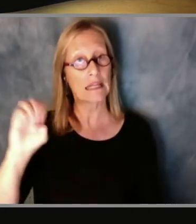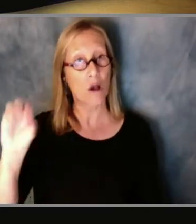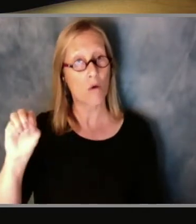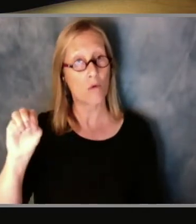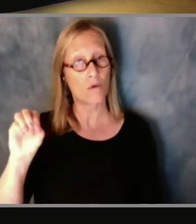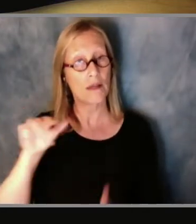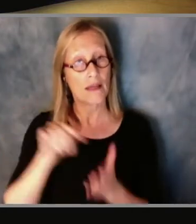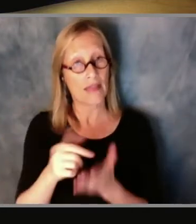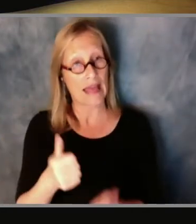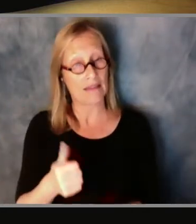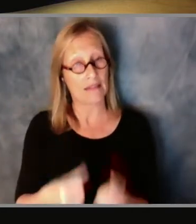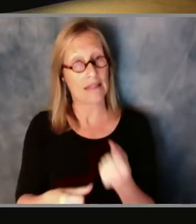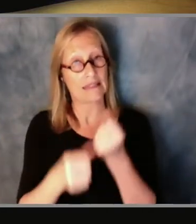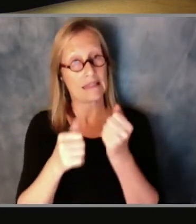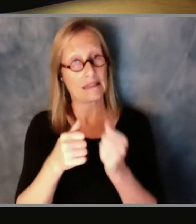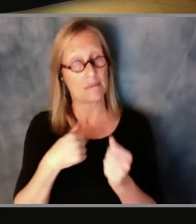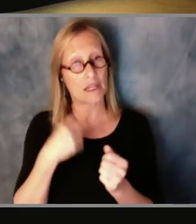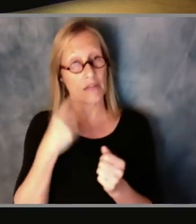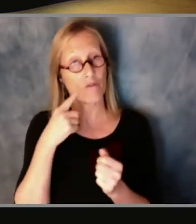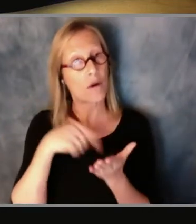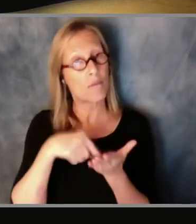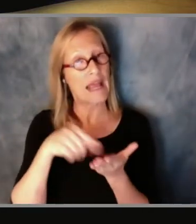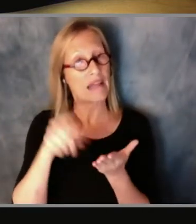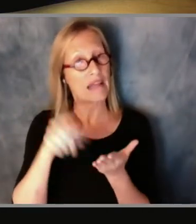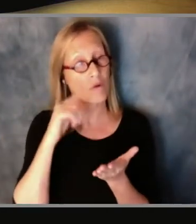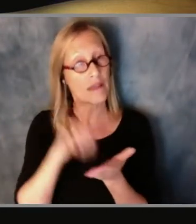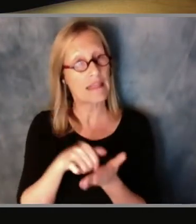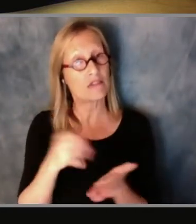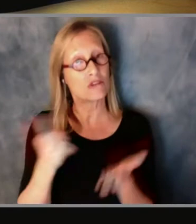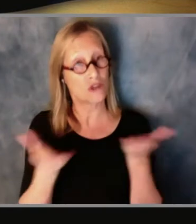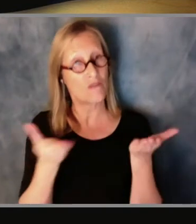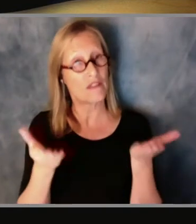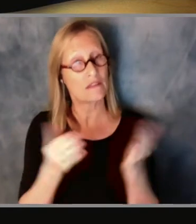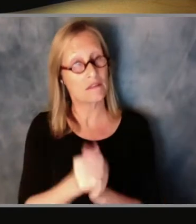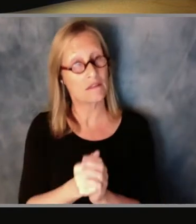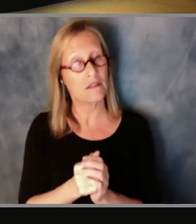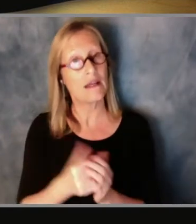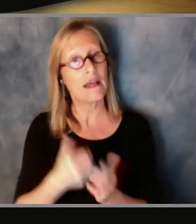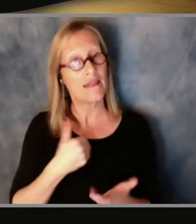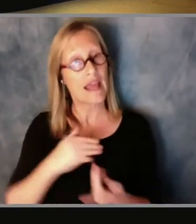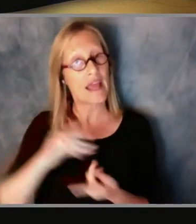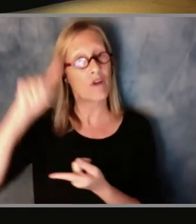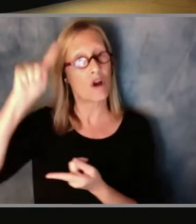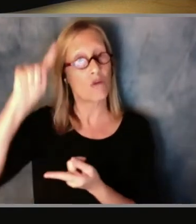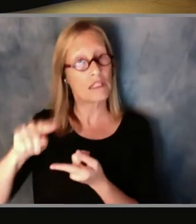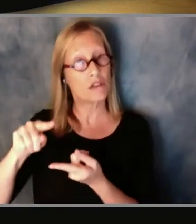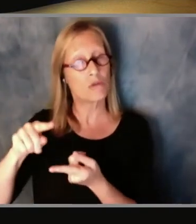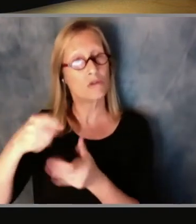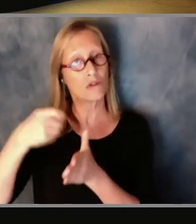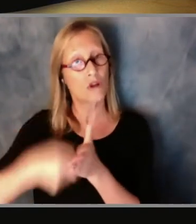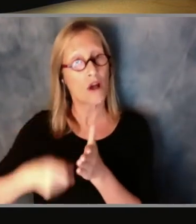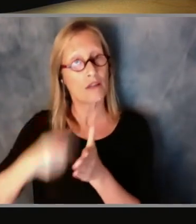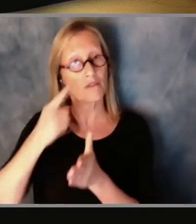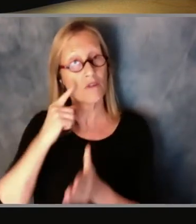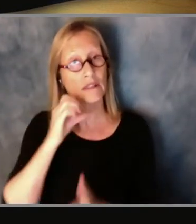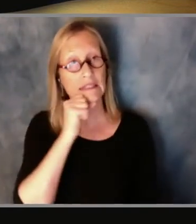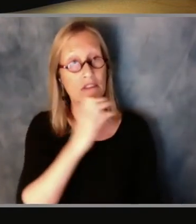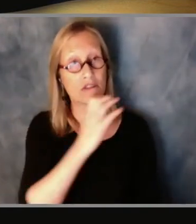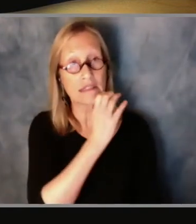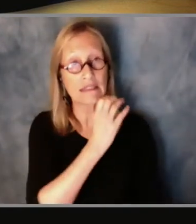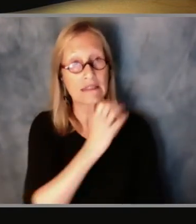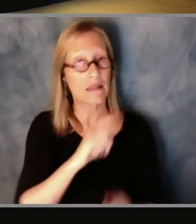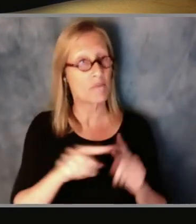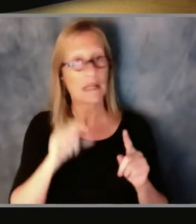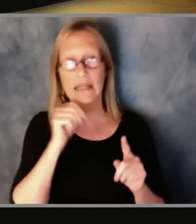with paying for this service. There is a reduced fare for seniors, but not for people